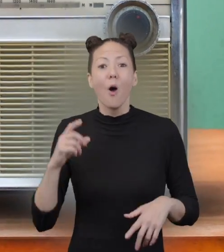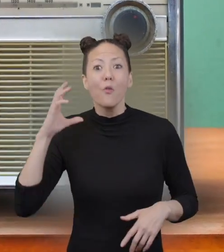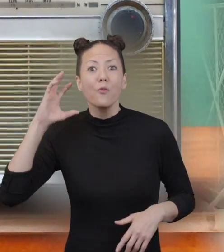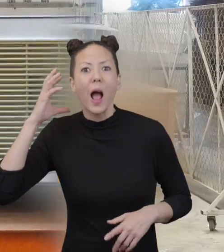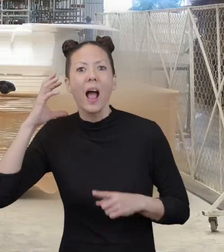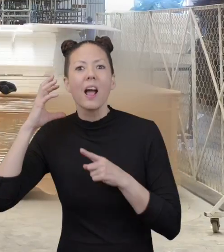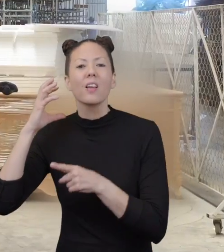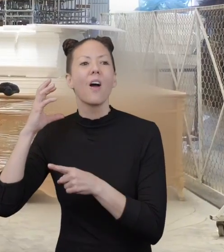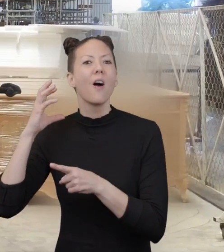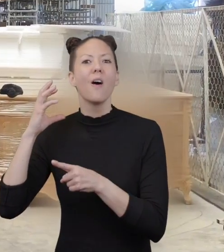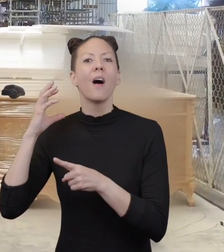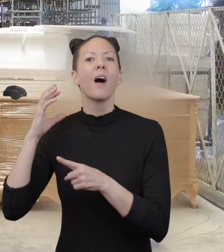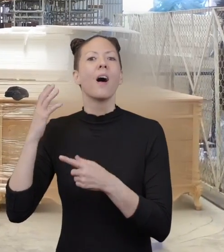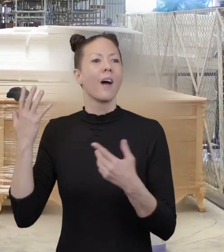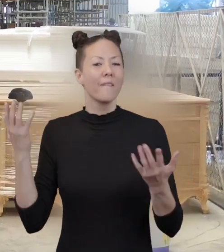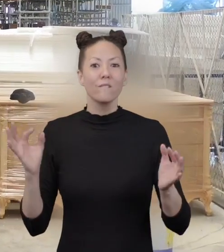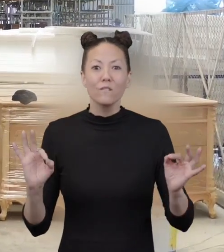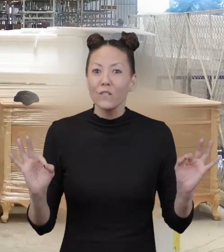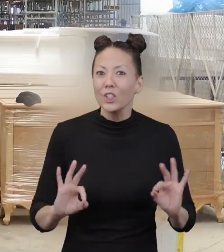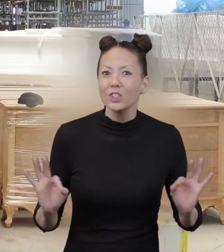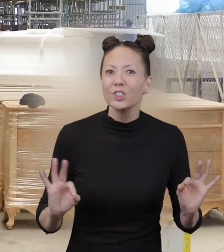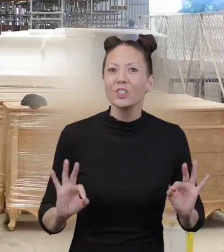radios, furniture,